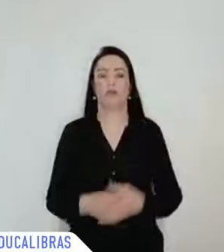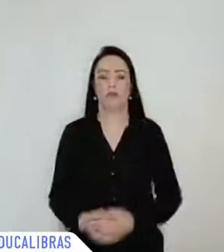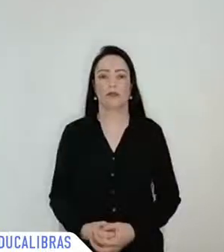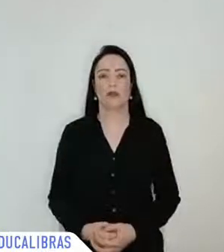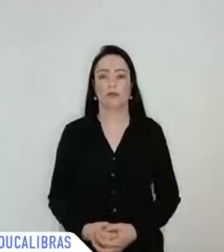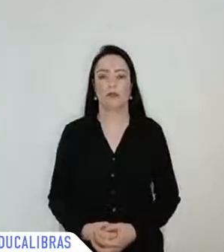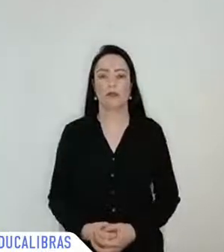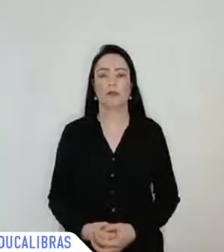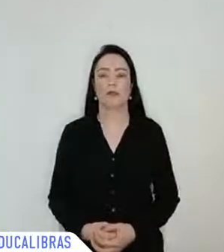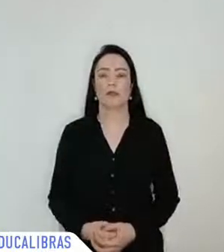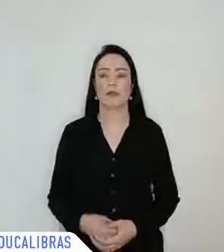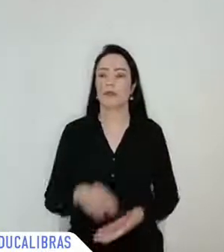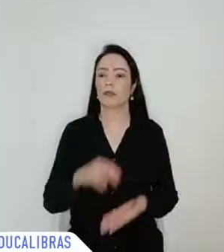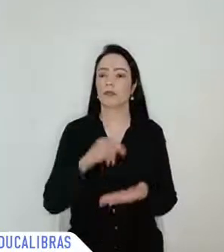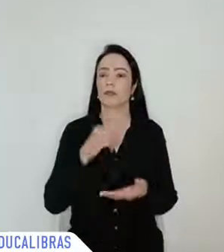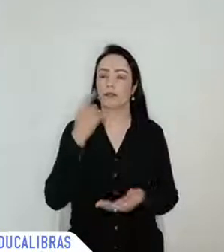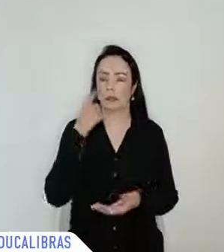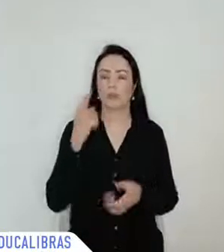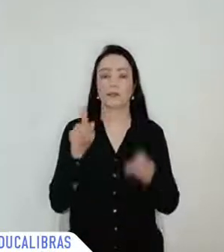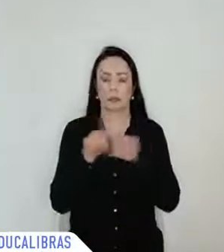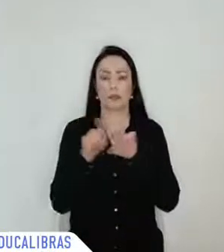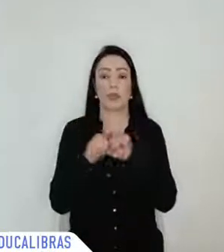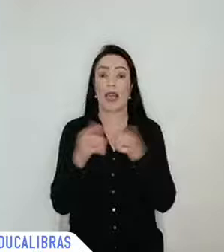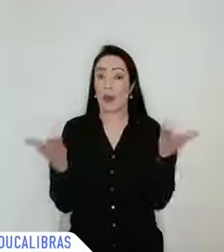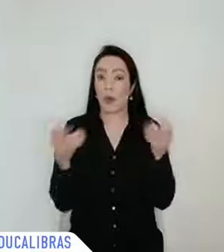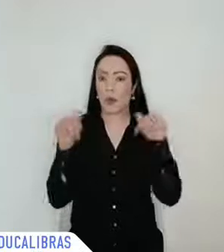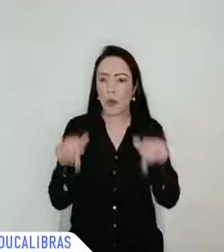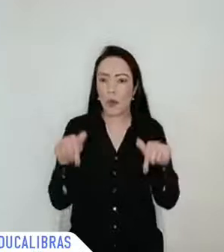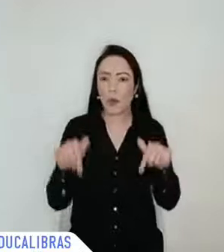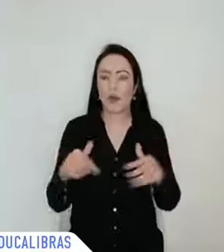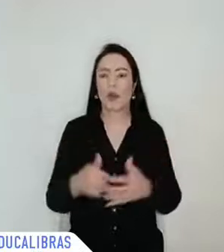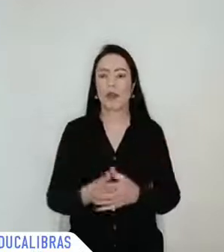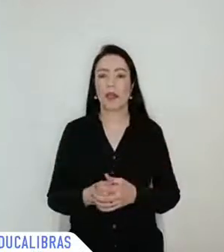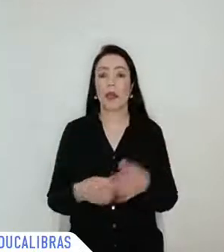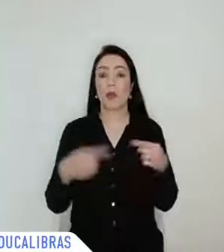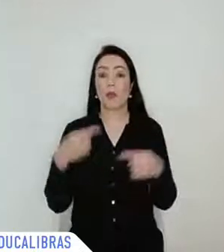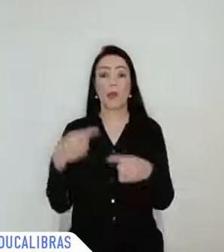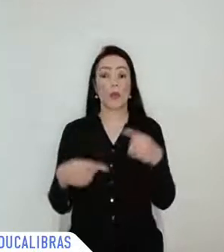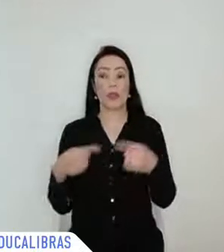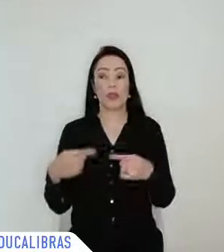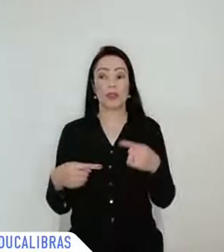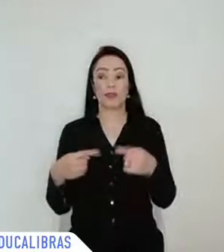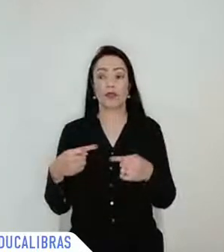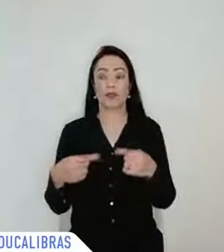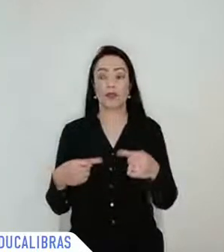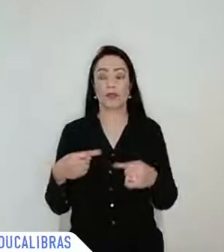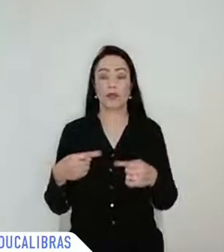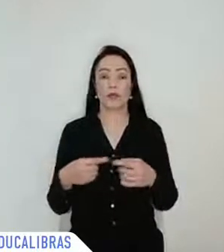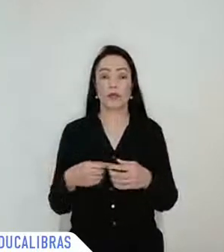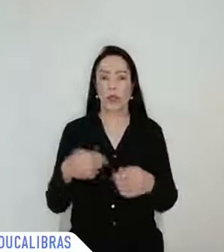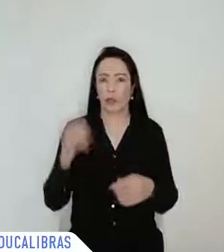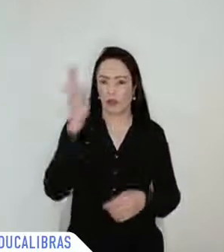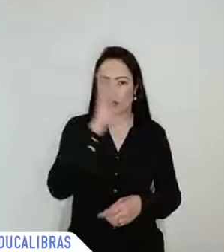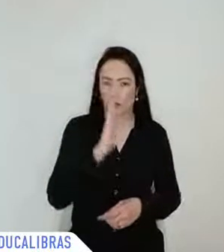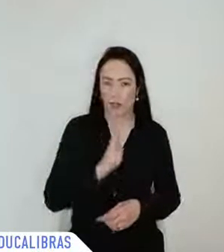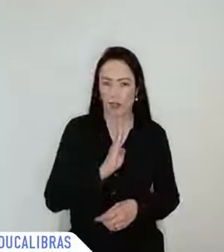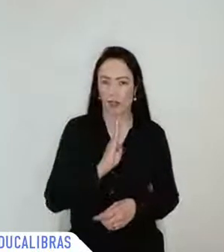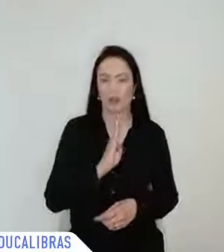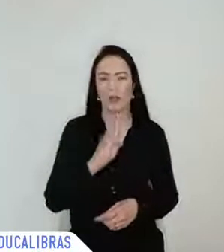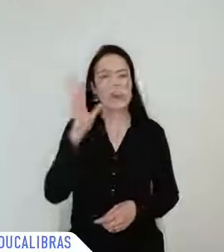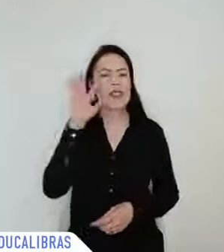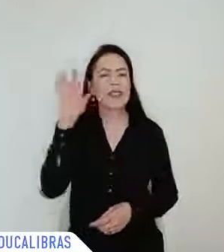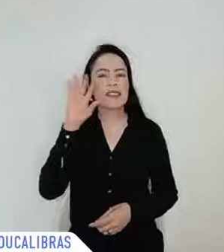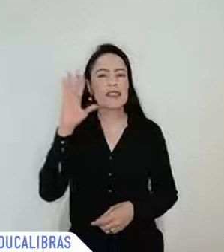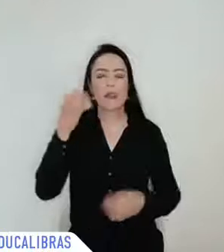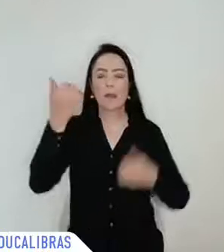all types of powers, religious, political, you name it. Considering the political moment of